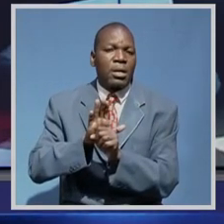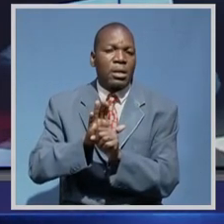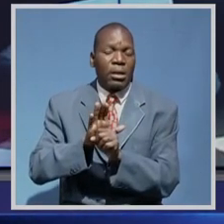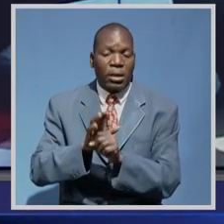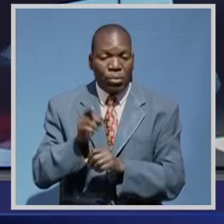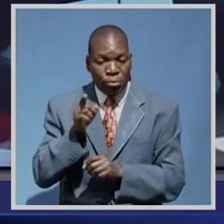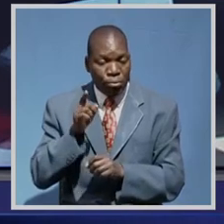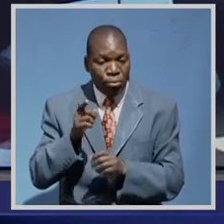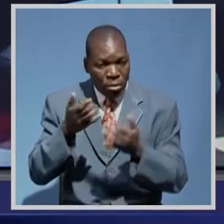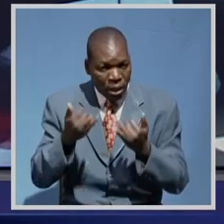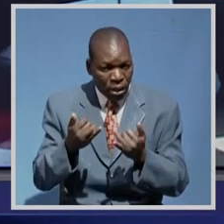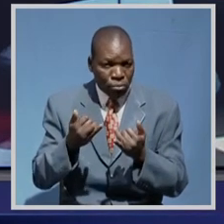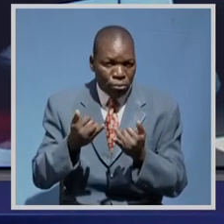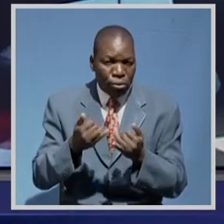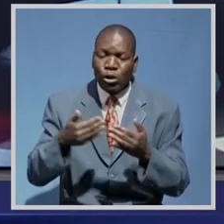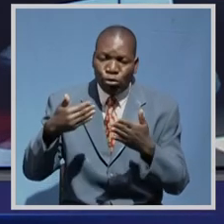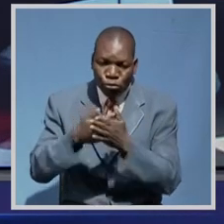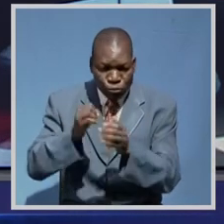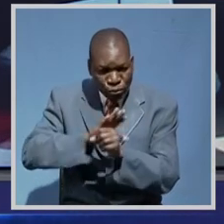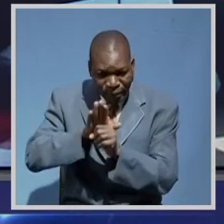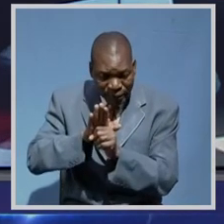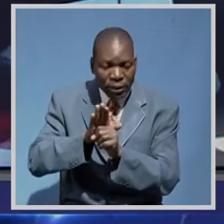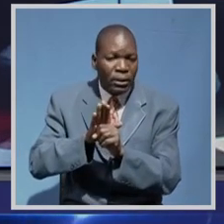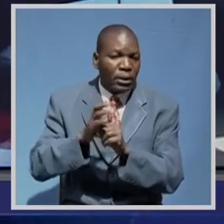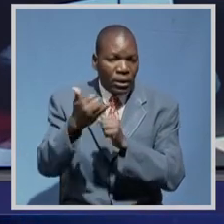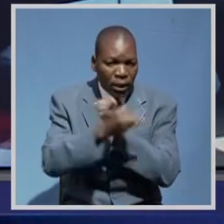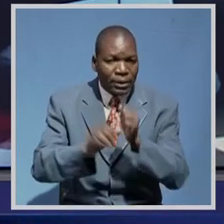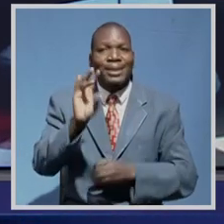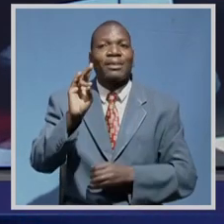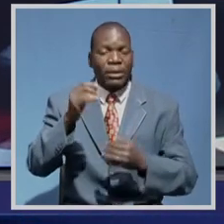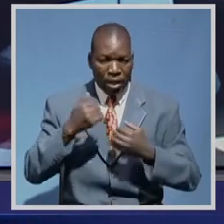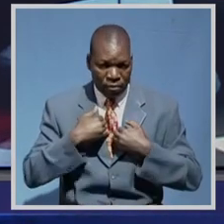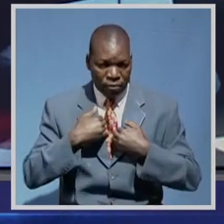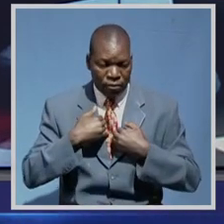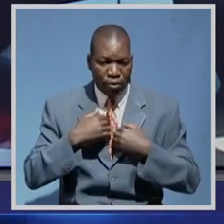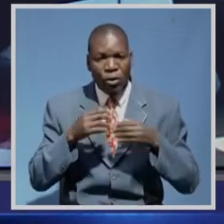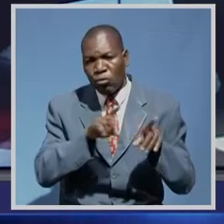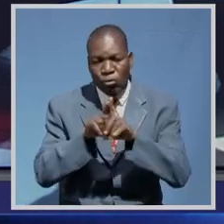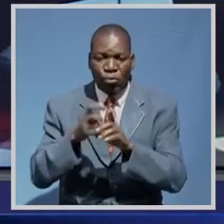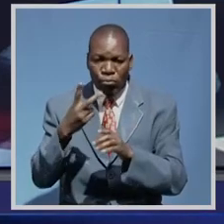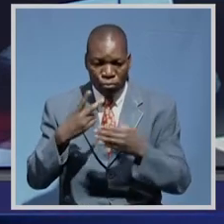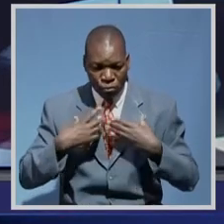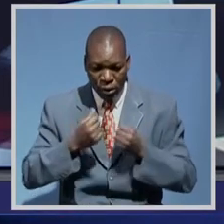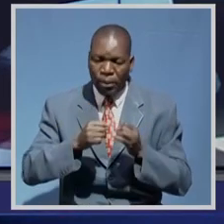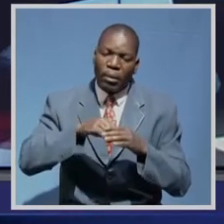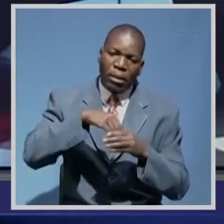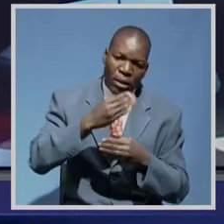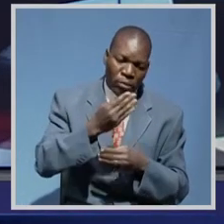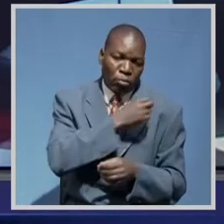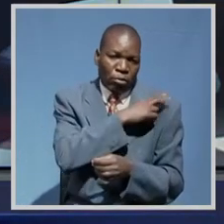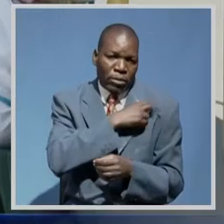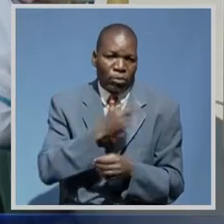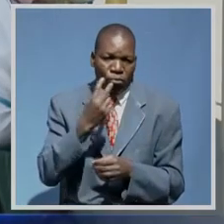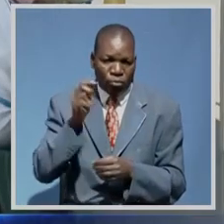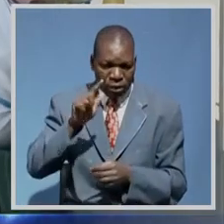that the country has recorded 7 new positive cases and 2 recoveries in the last 24 hours. Sharon Kunda now